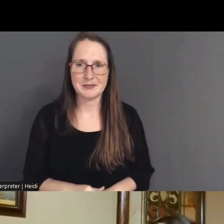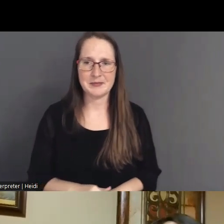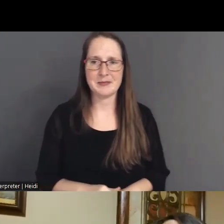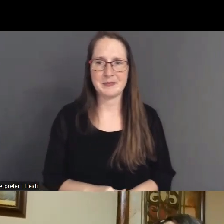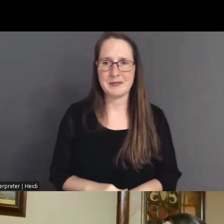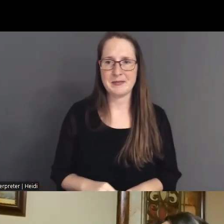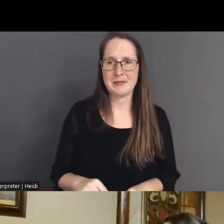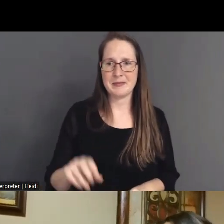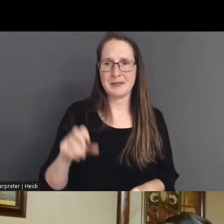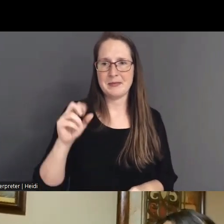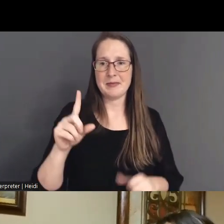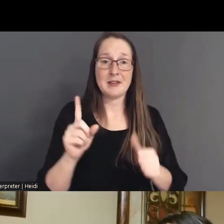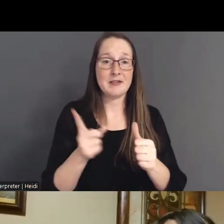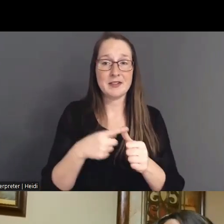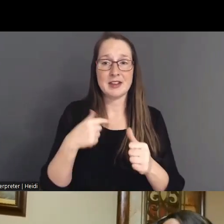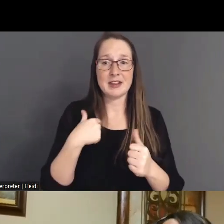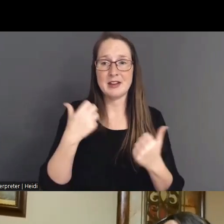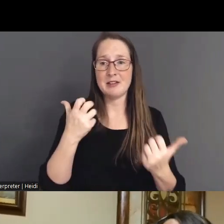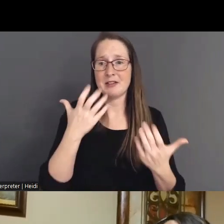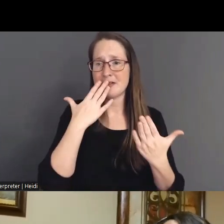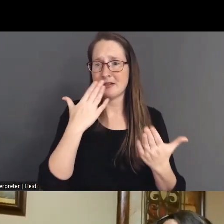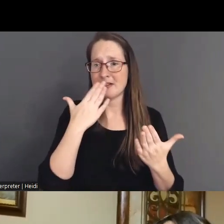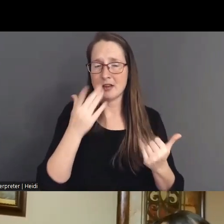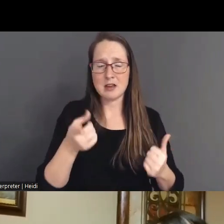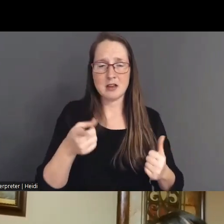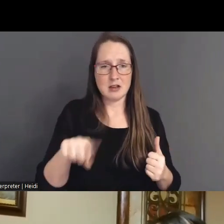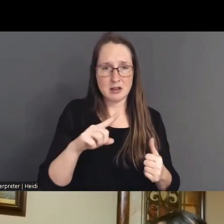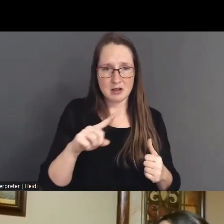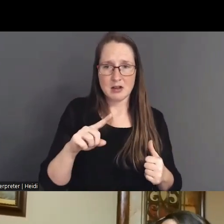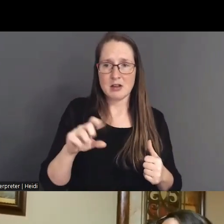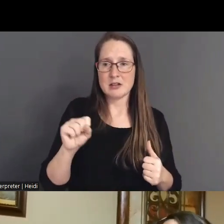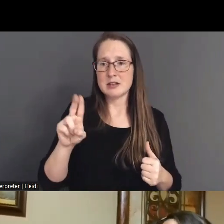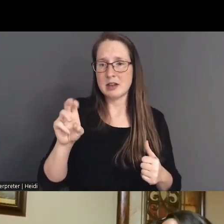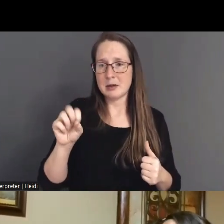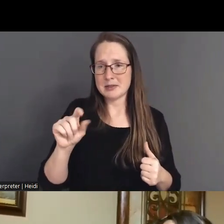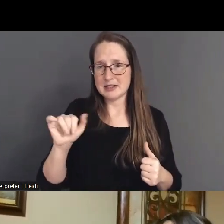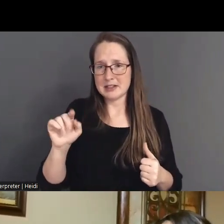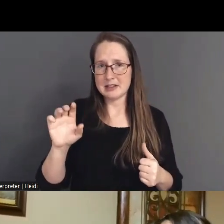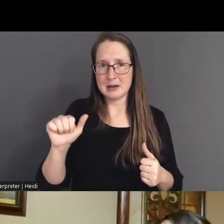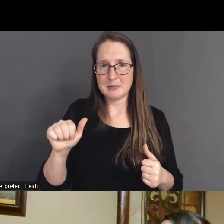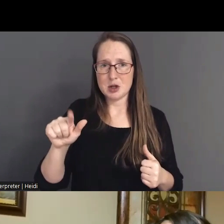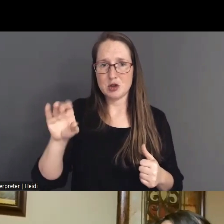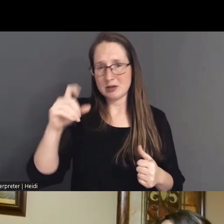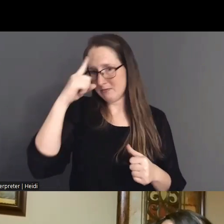it. Okay, first of all, I want to thank also the Substance Abuse and Mental Health